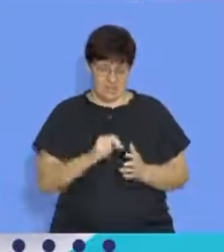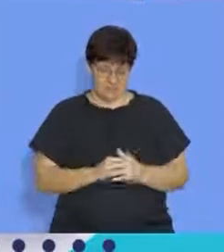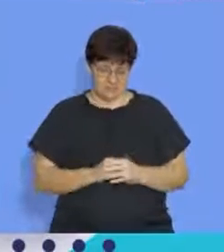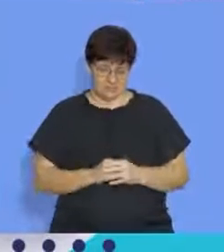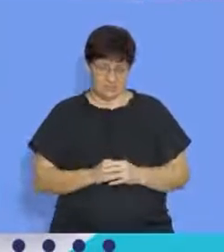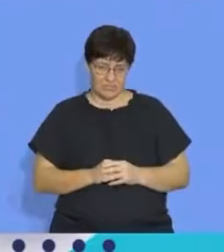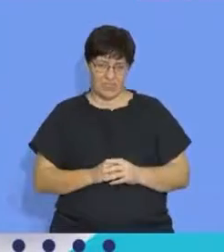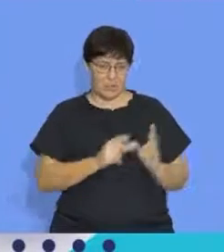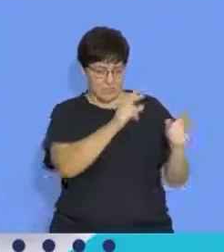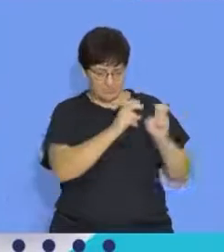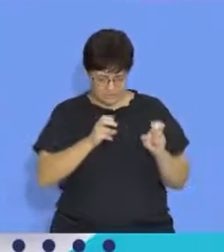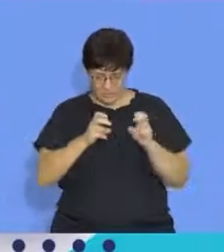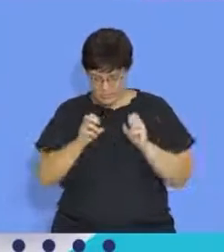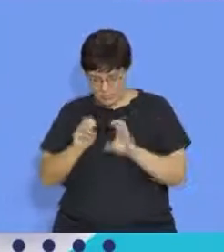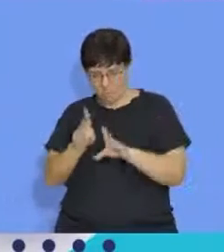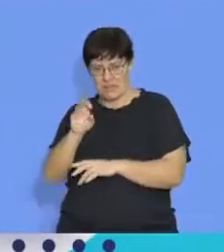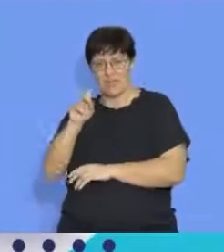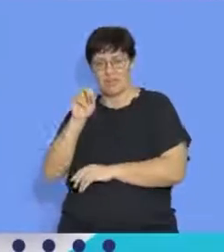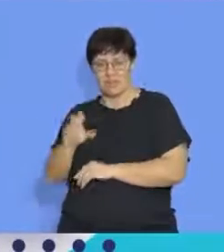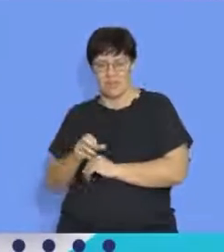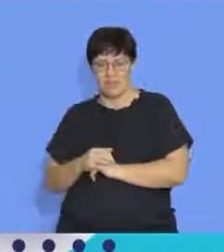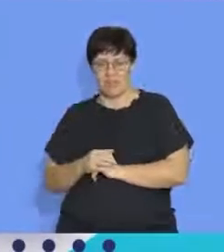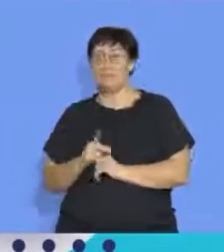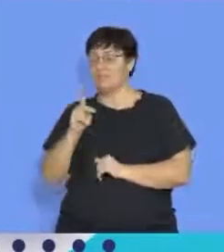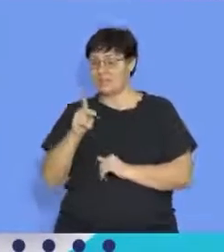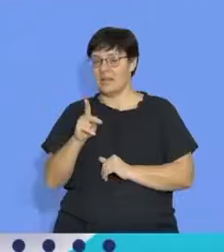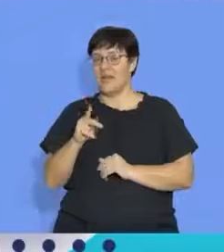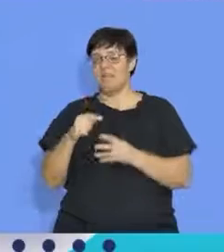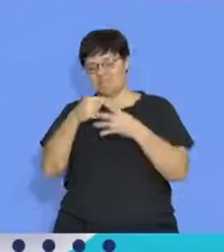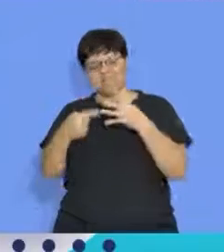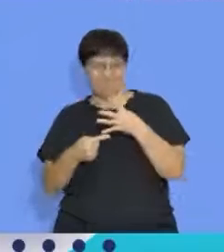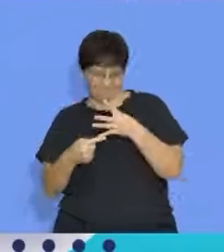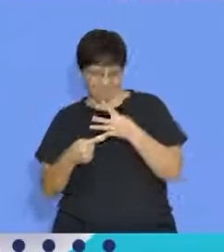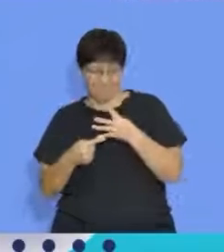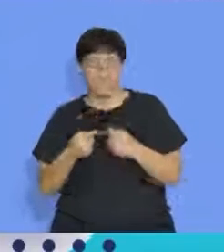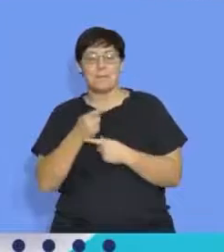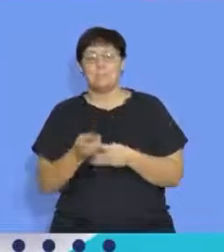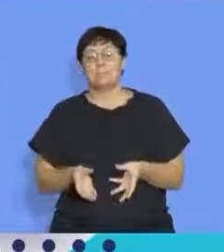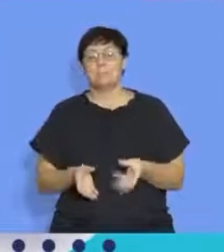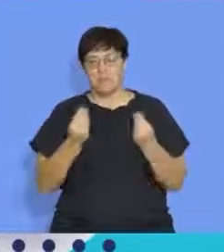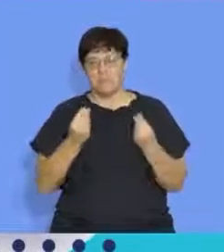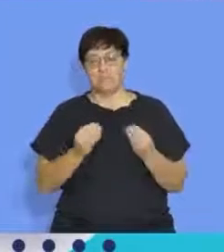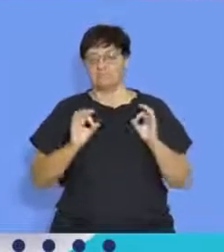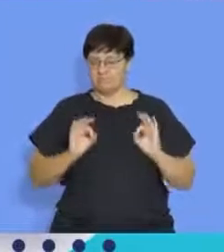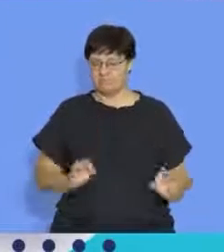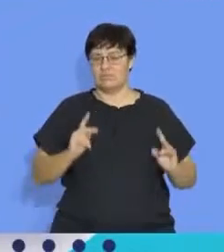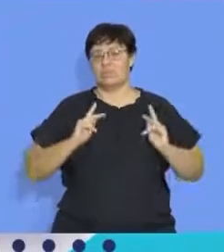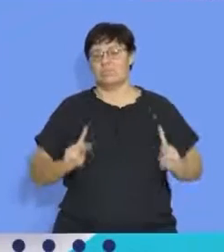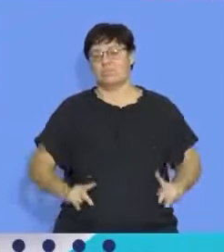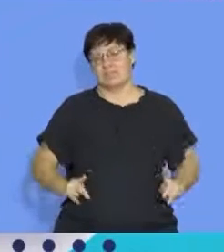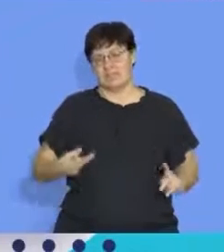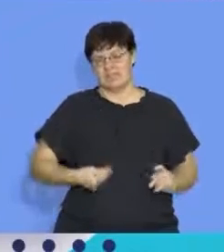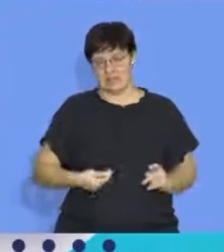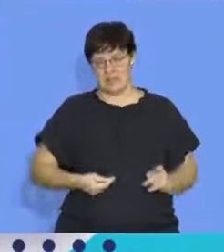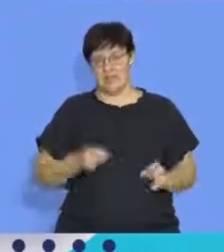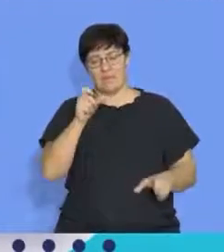out, put it into a bacteria, which is a microorganism, and there we're able to have proper human insulin for